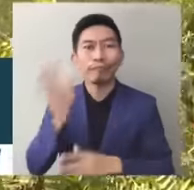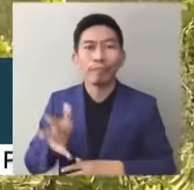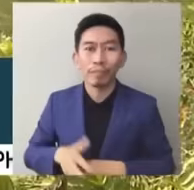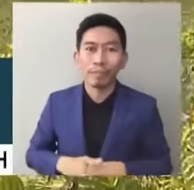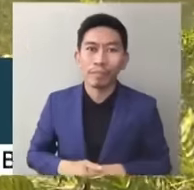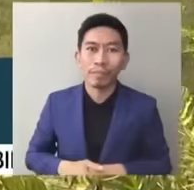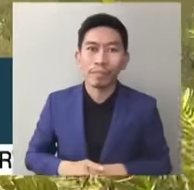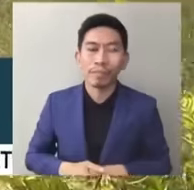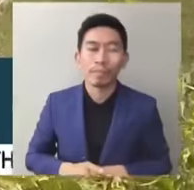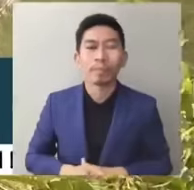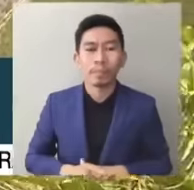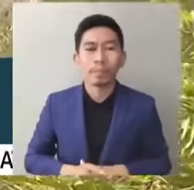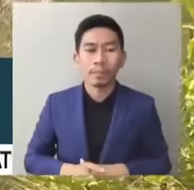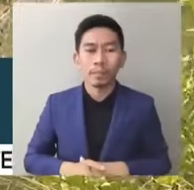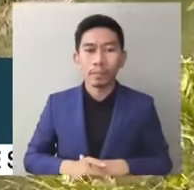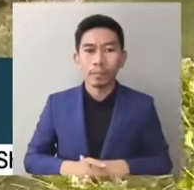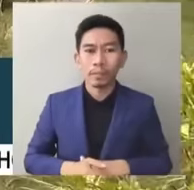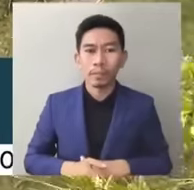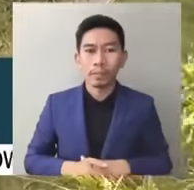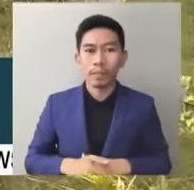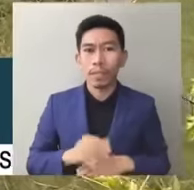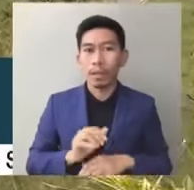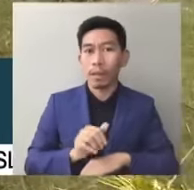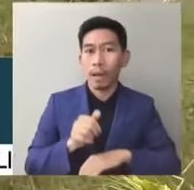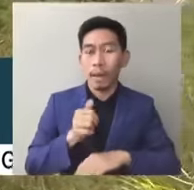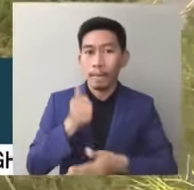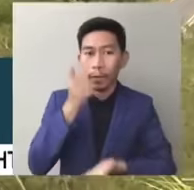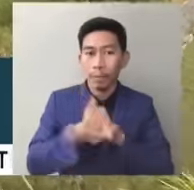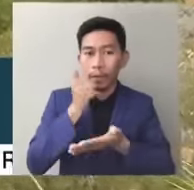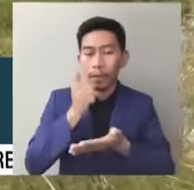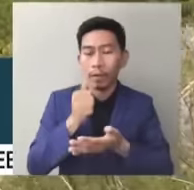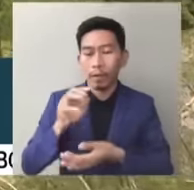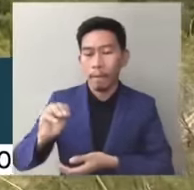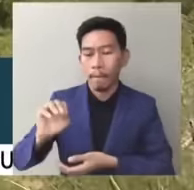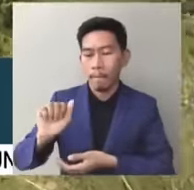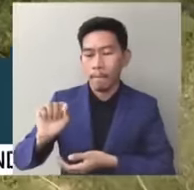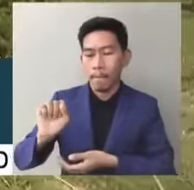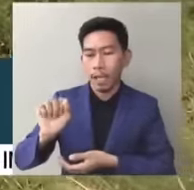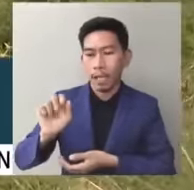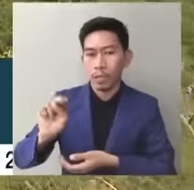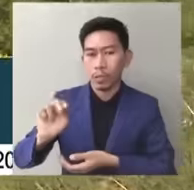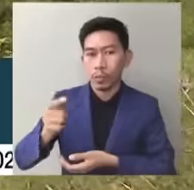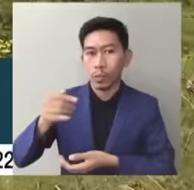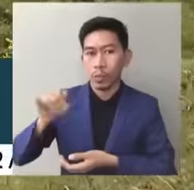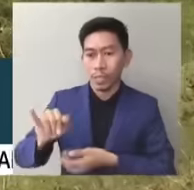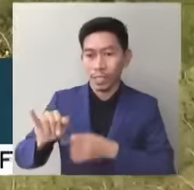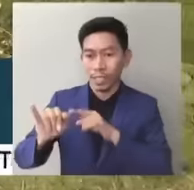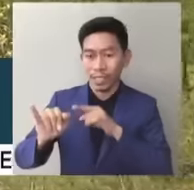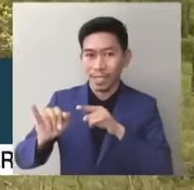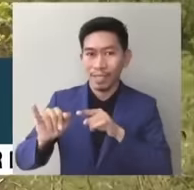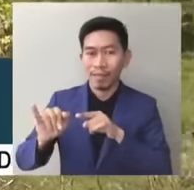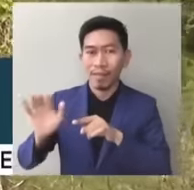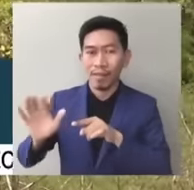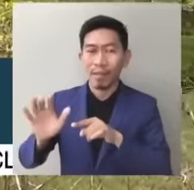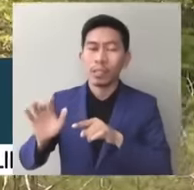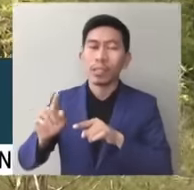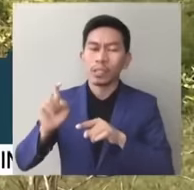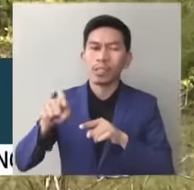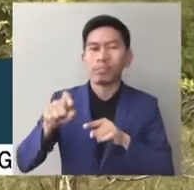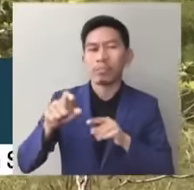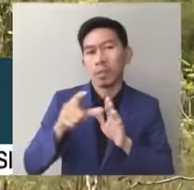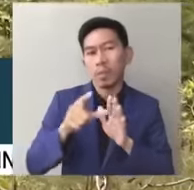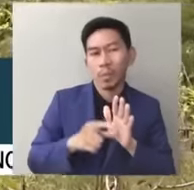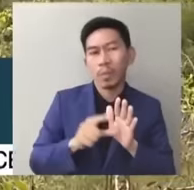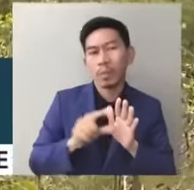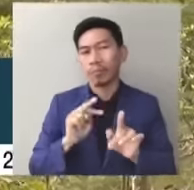As for the issue on the contract of the Masungi Geo Reserve, she says while the legal aspect should be looked into, she believes the work of